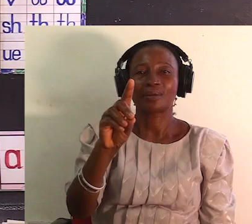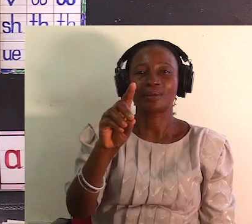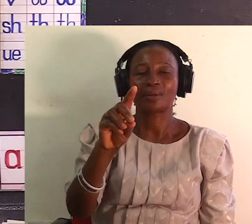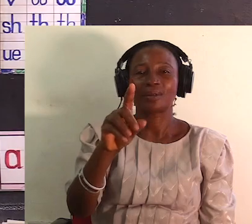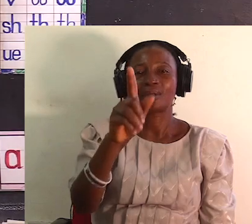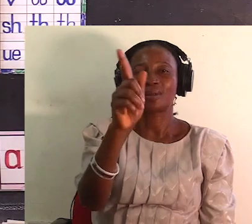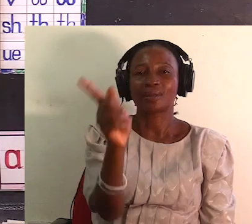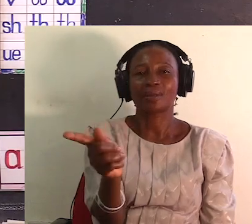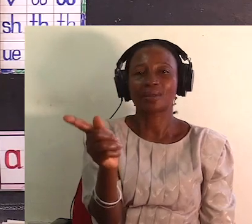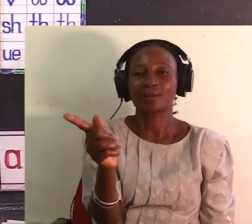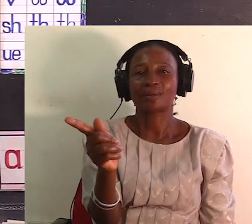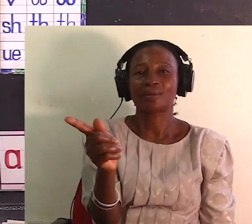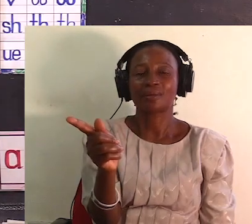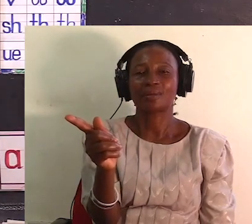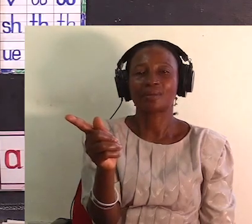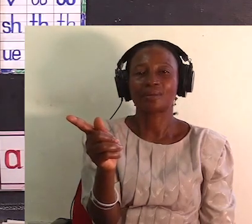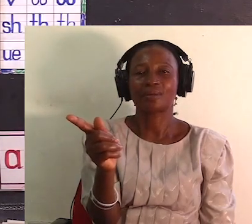We've done G.